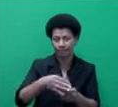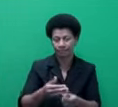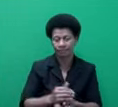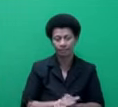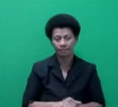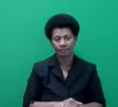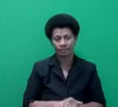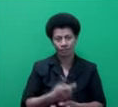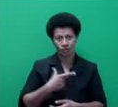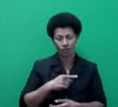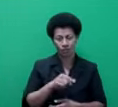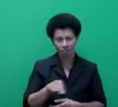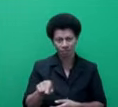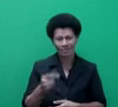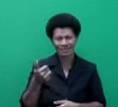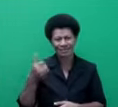we had